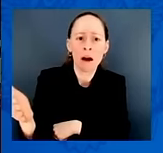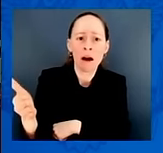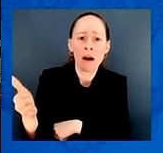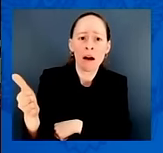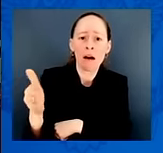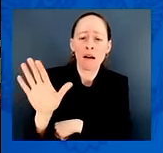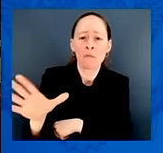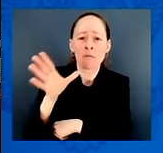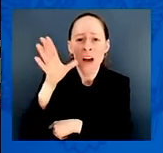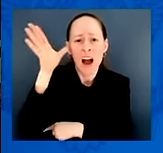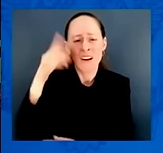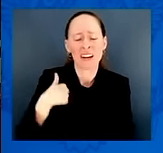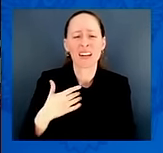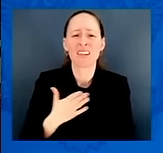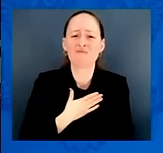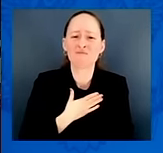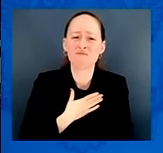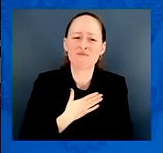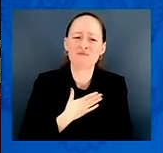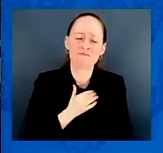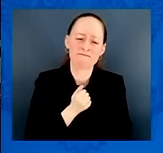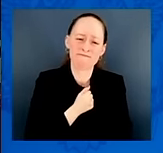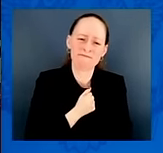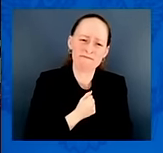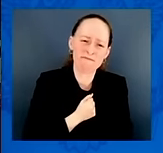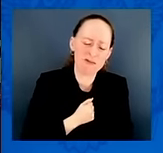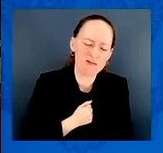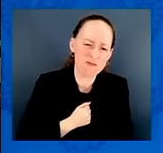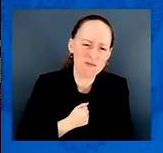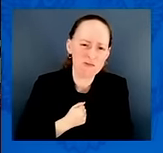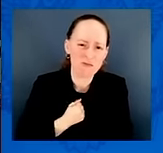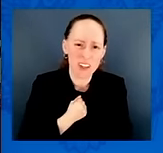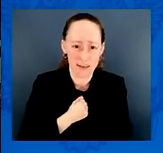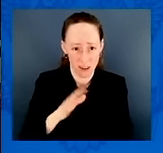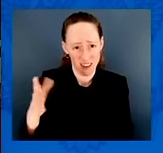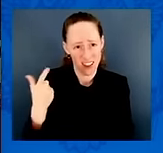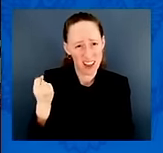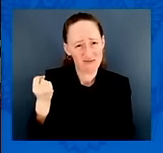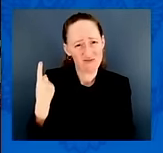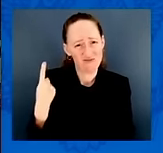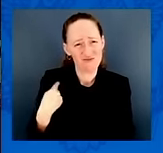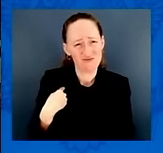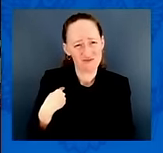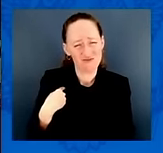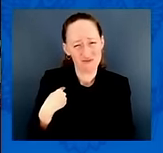I understand. But look, if we change the dynamic at the border,